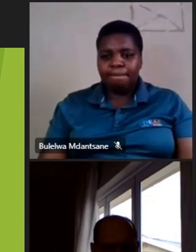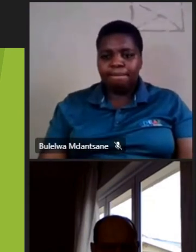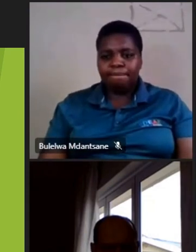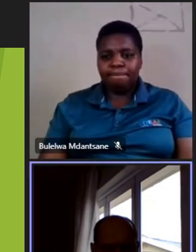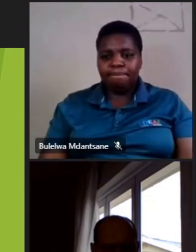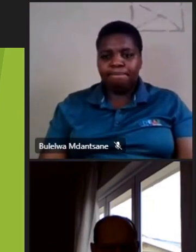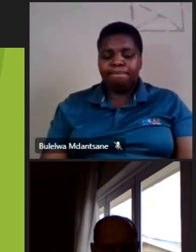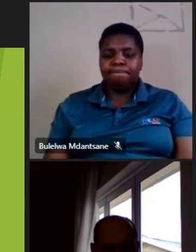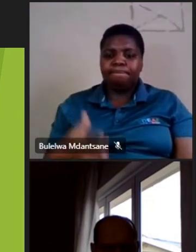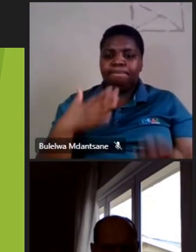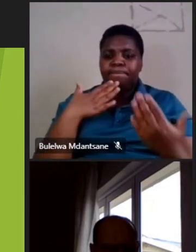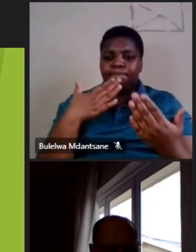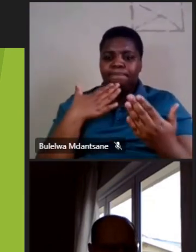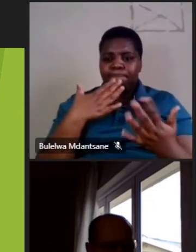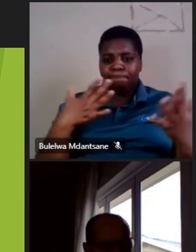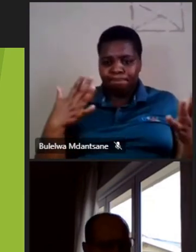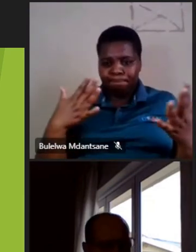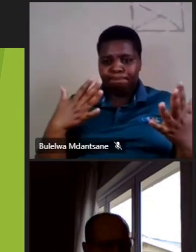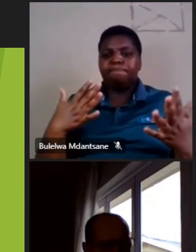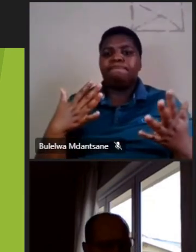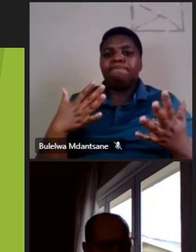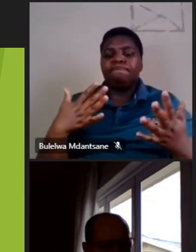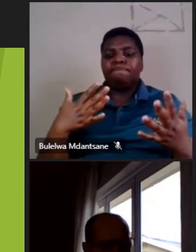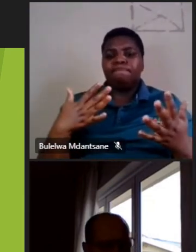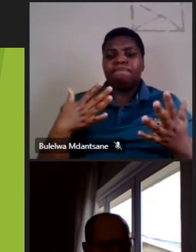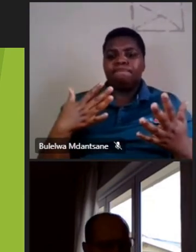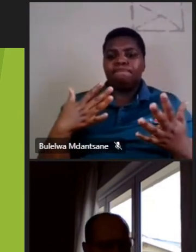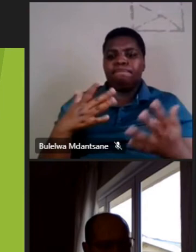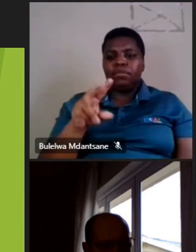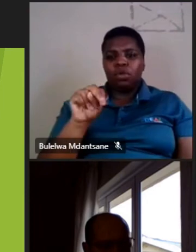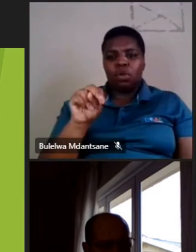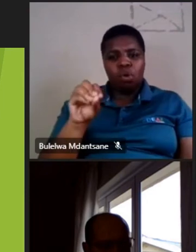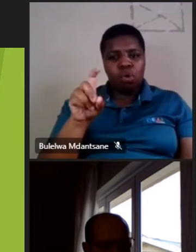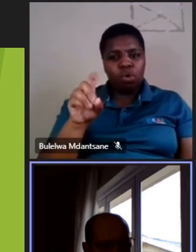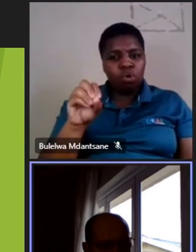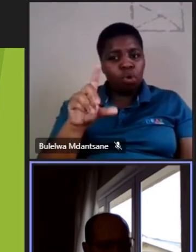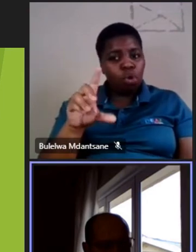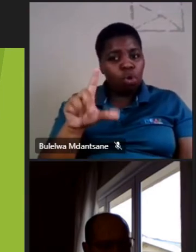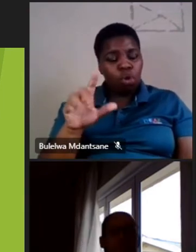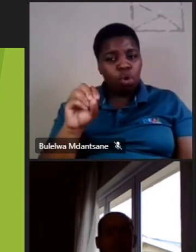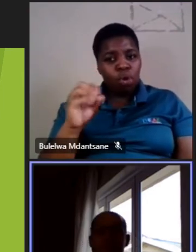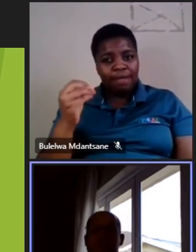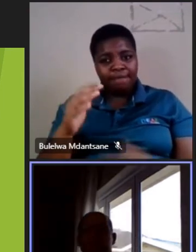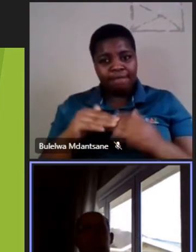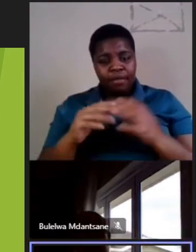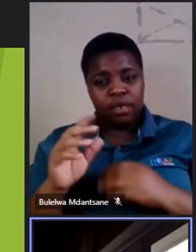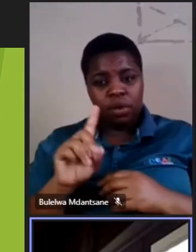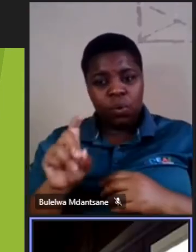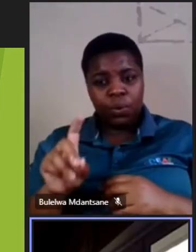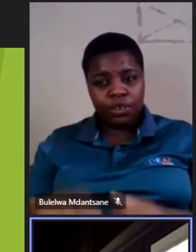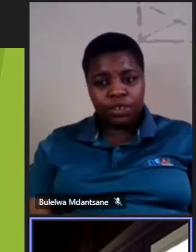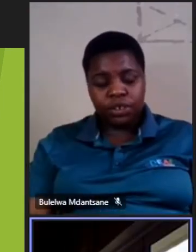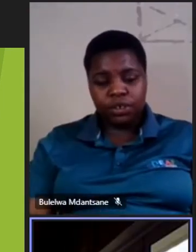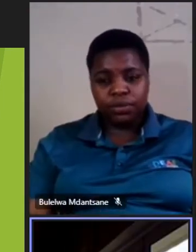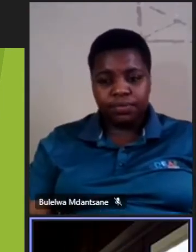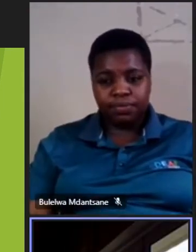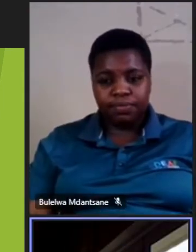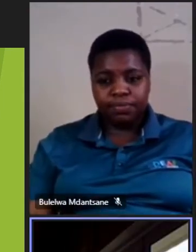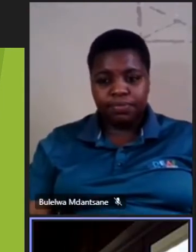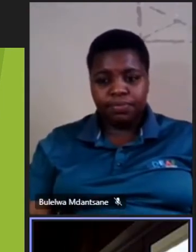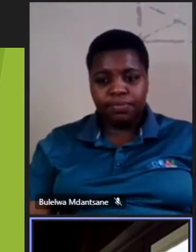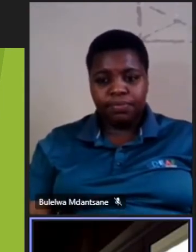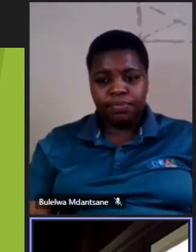Thank you so much, Dr. Lloyd. Nopolo, are there any questions on the chat box?